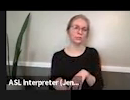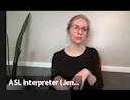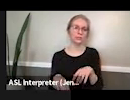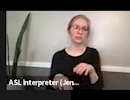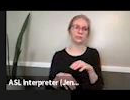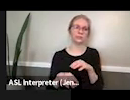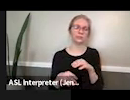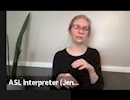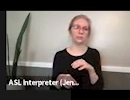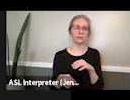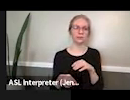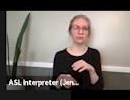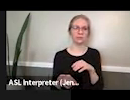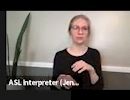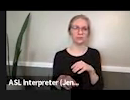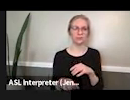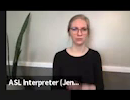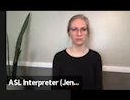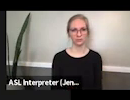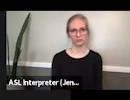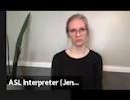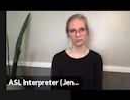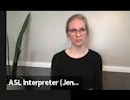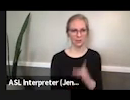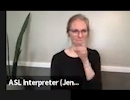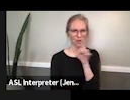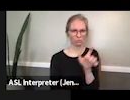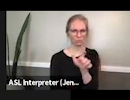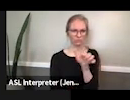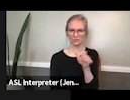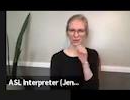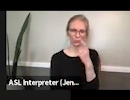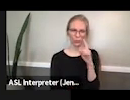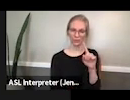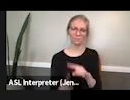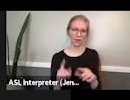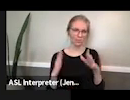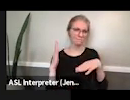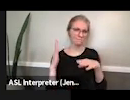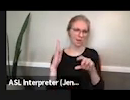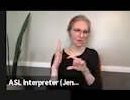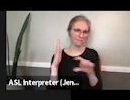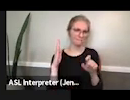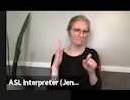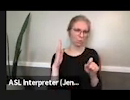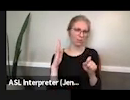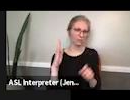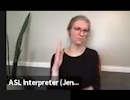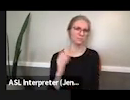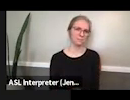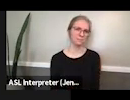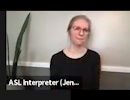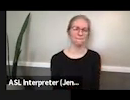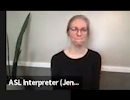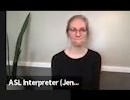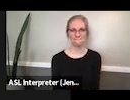my cursor to show you tactile and movement aspects, but it's the bottom bullet.